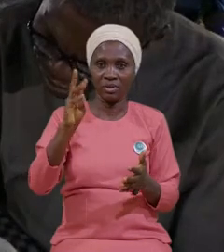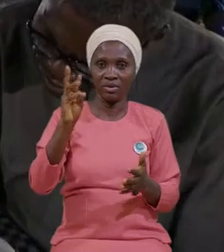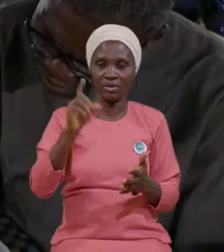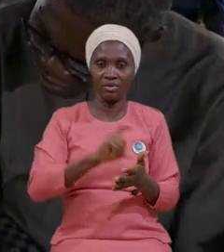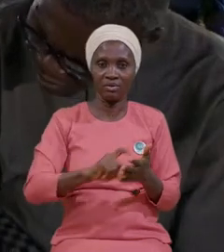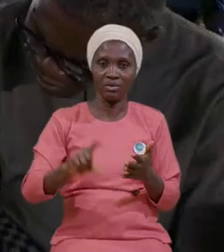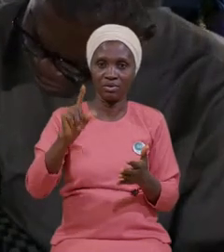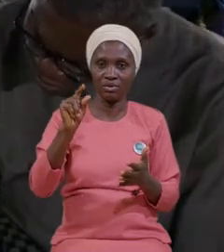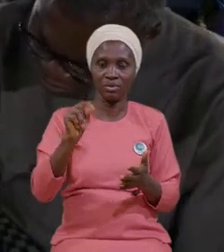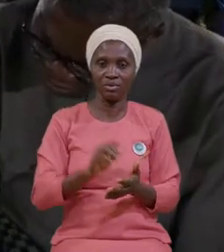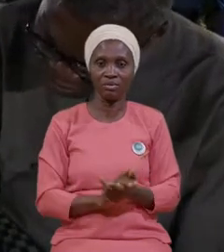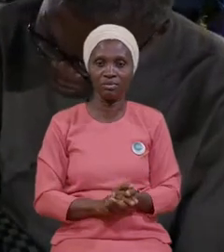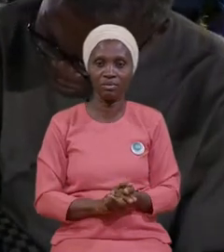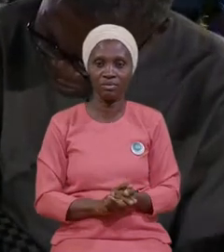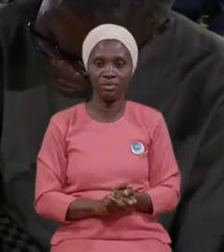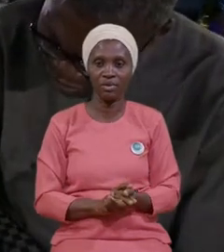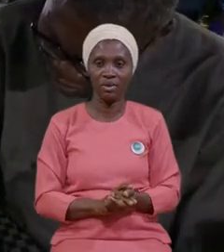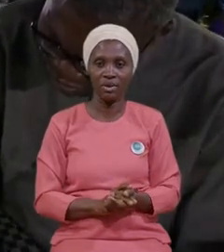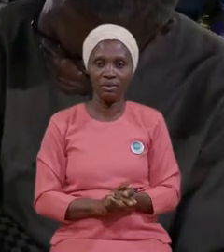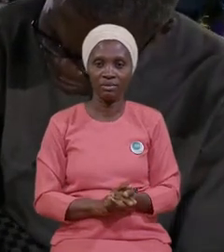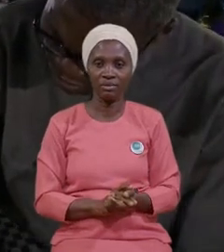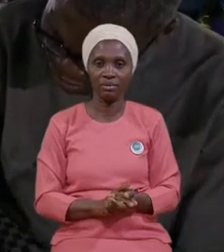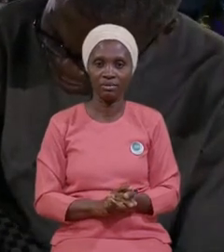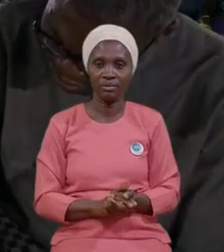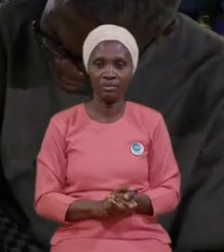Romans chapter 16, verse 20.